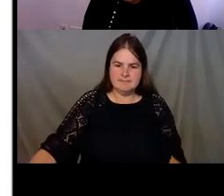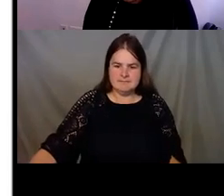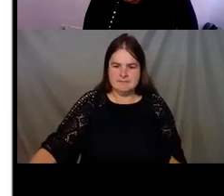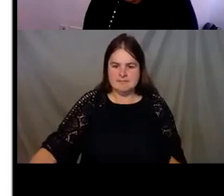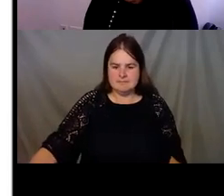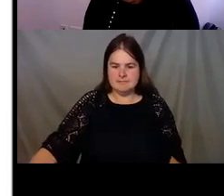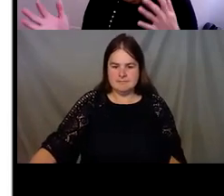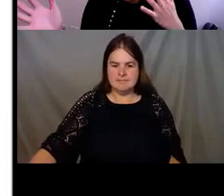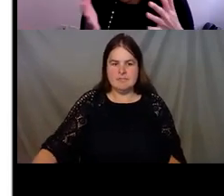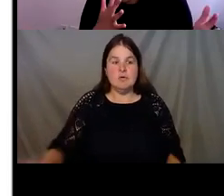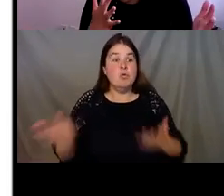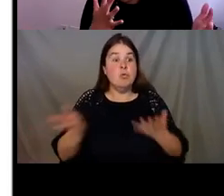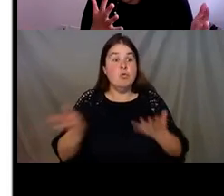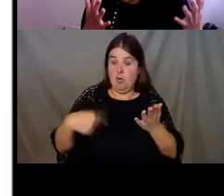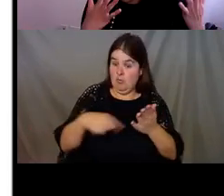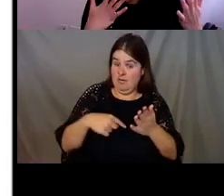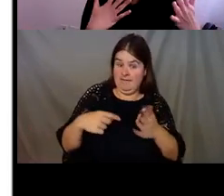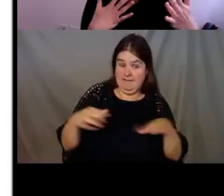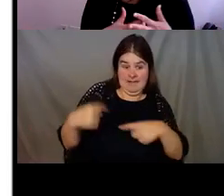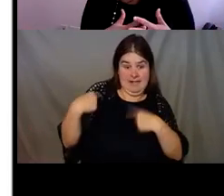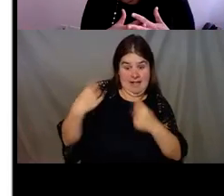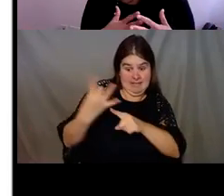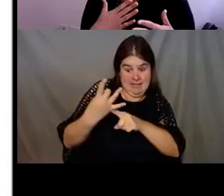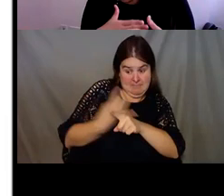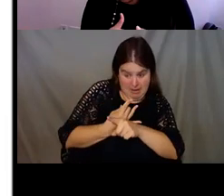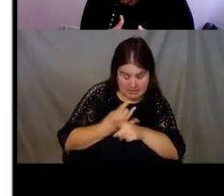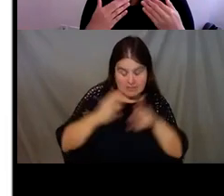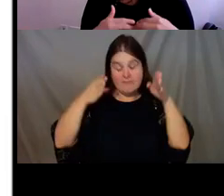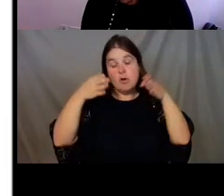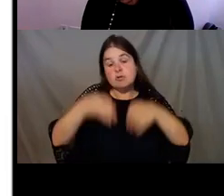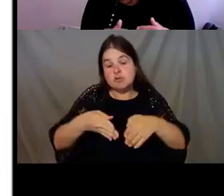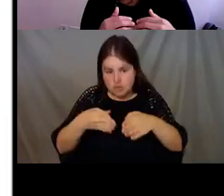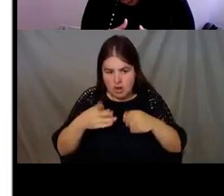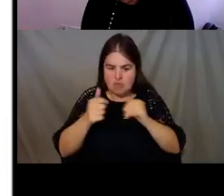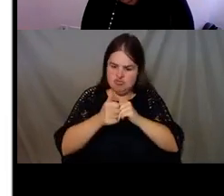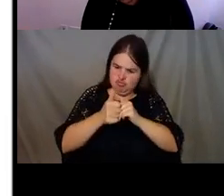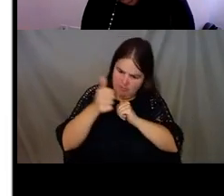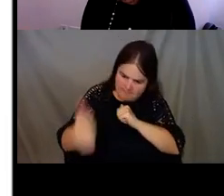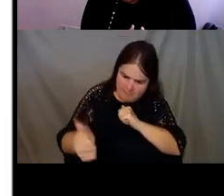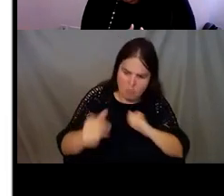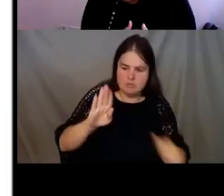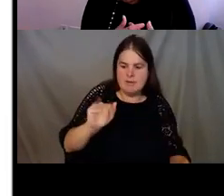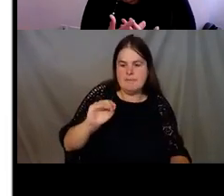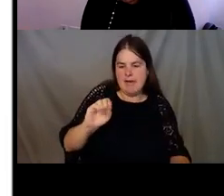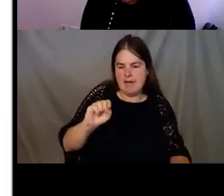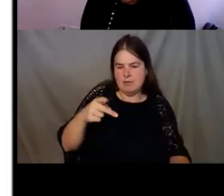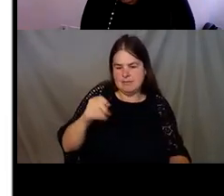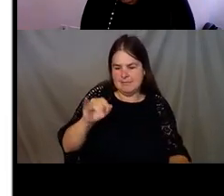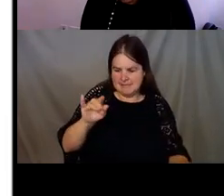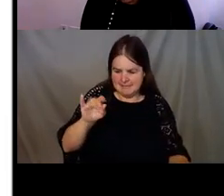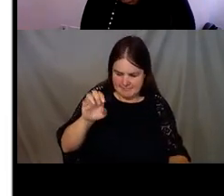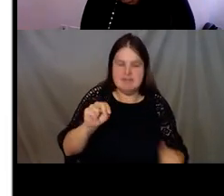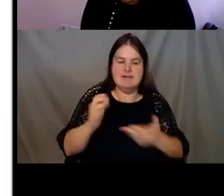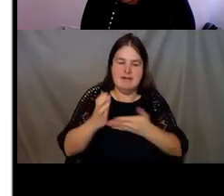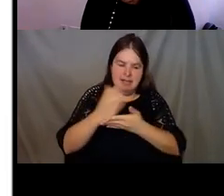But what we have been doing in the past 8 months has been really focusing on remote biospecimen collection and virtual